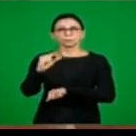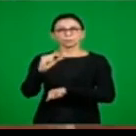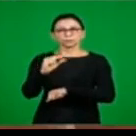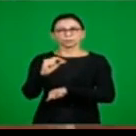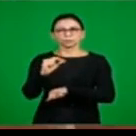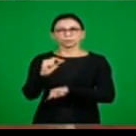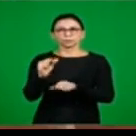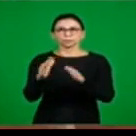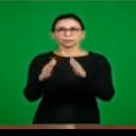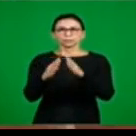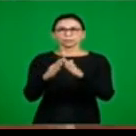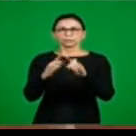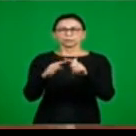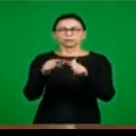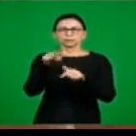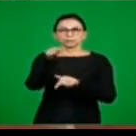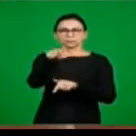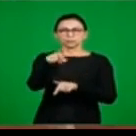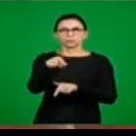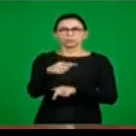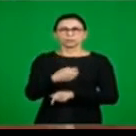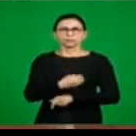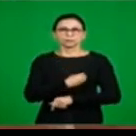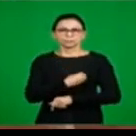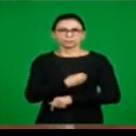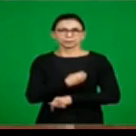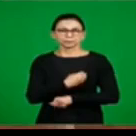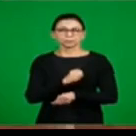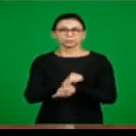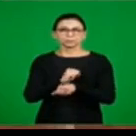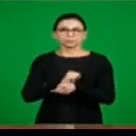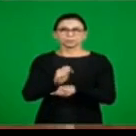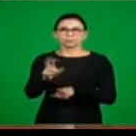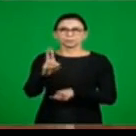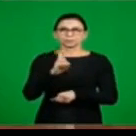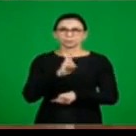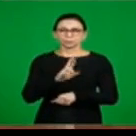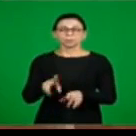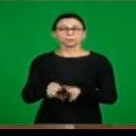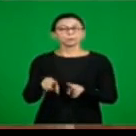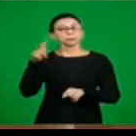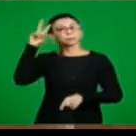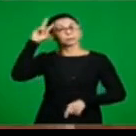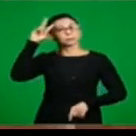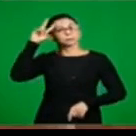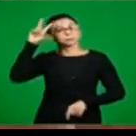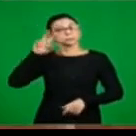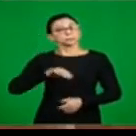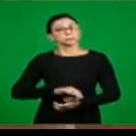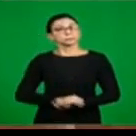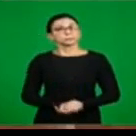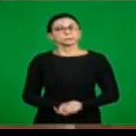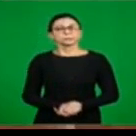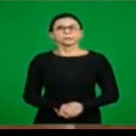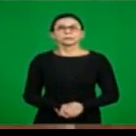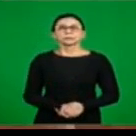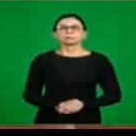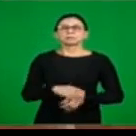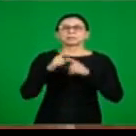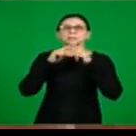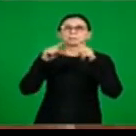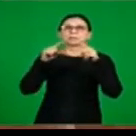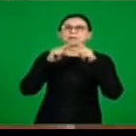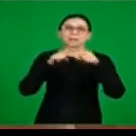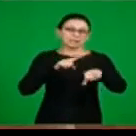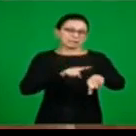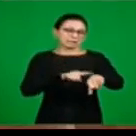wait a little bit, and I'm going to bring the answer. Because the same time here, and another thing that the brethren need to know, nobody complained